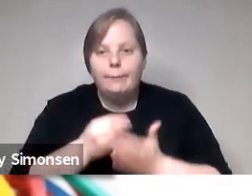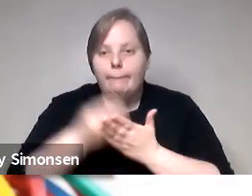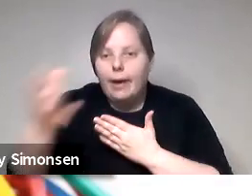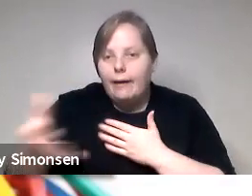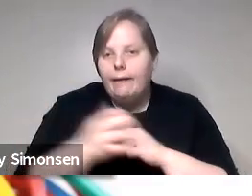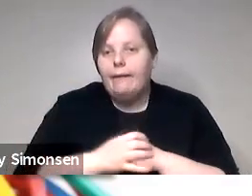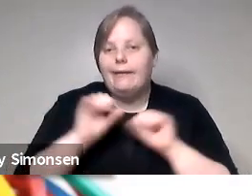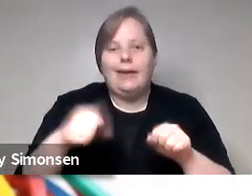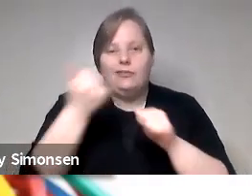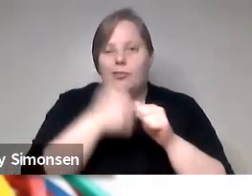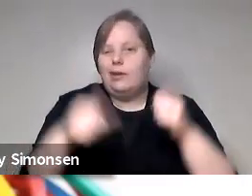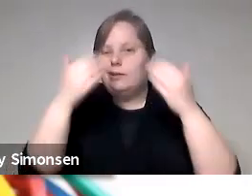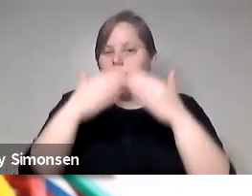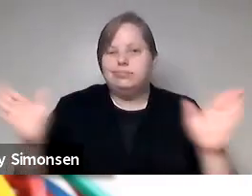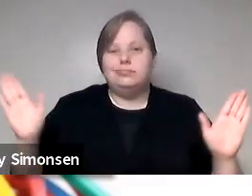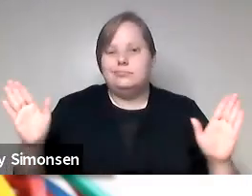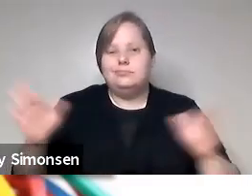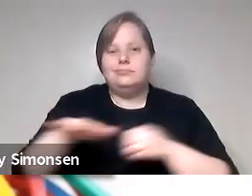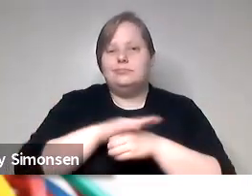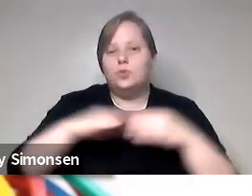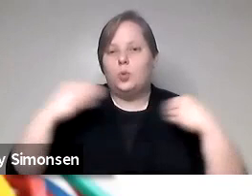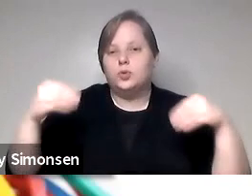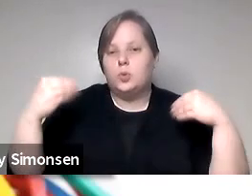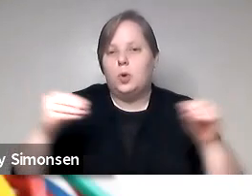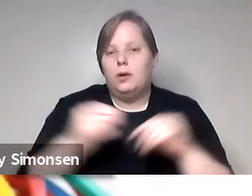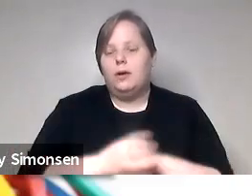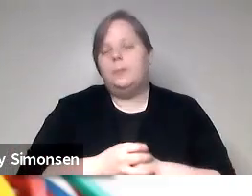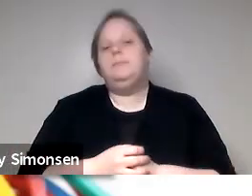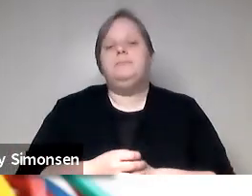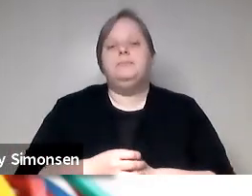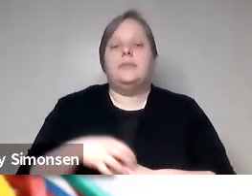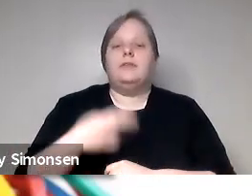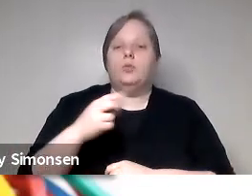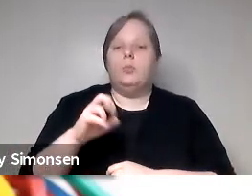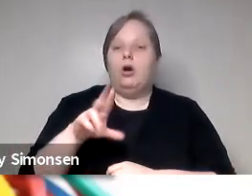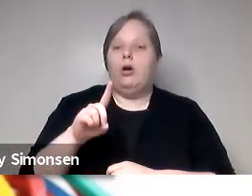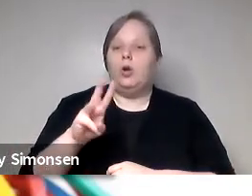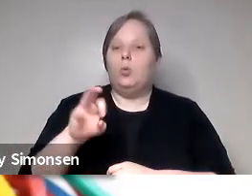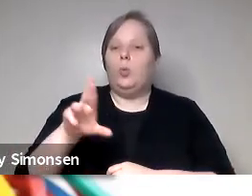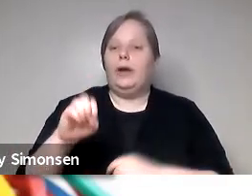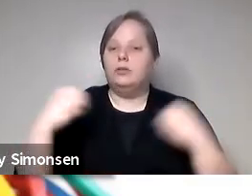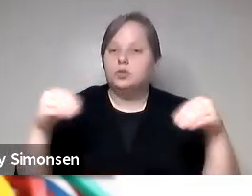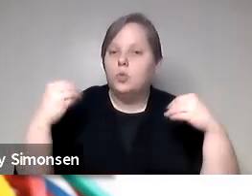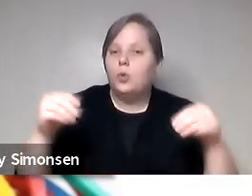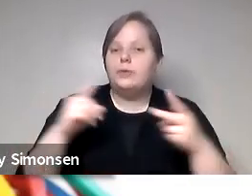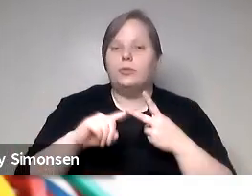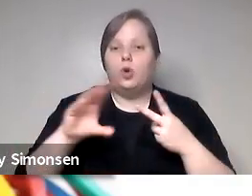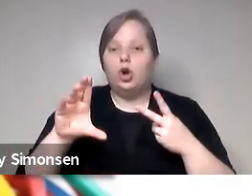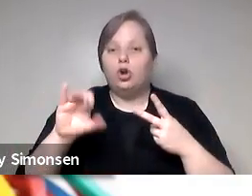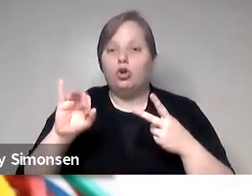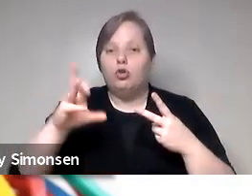from any of your local stores, from hardware stores, even craft stores.